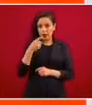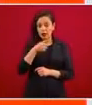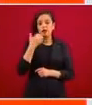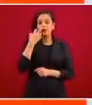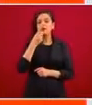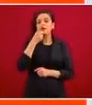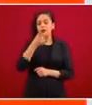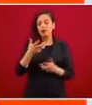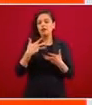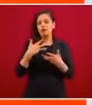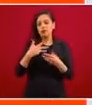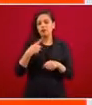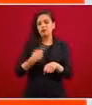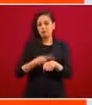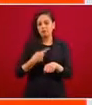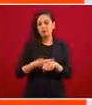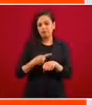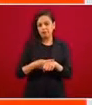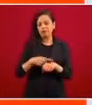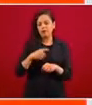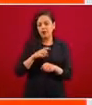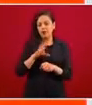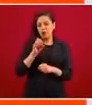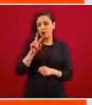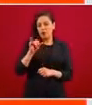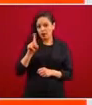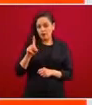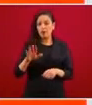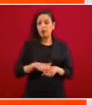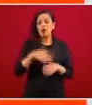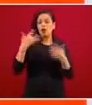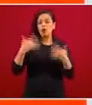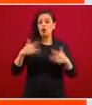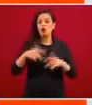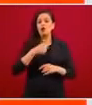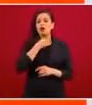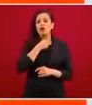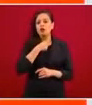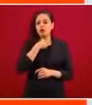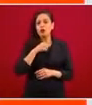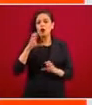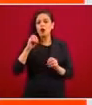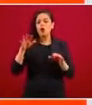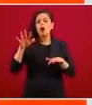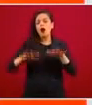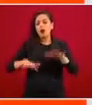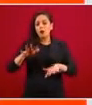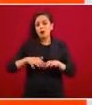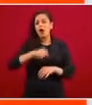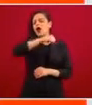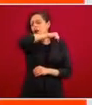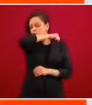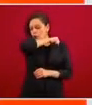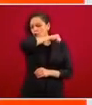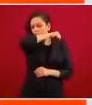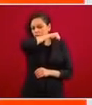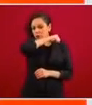explains the symptoms of COVID, which are throat ache, sometimes sneezing,